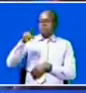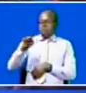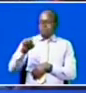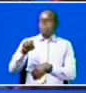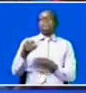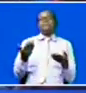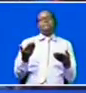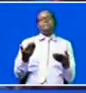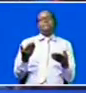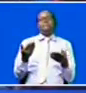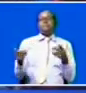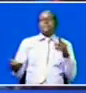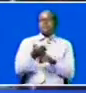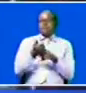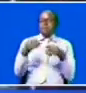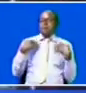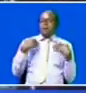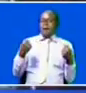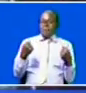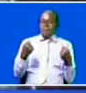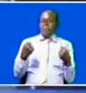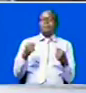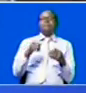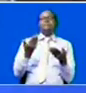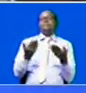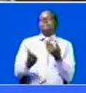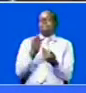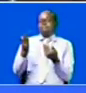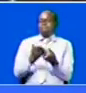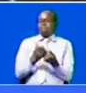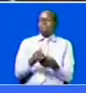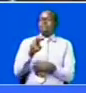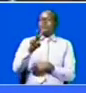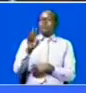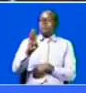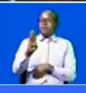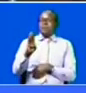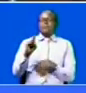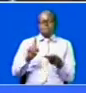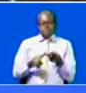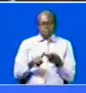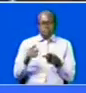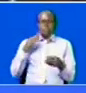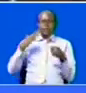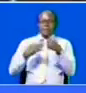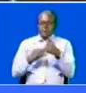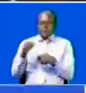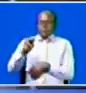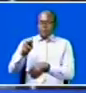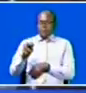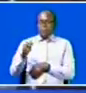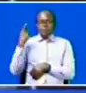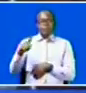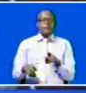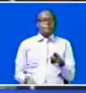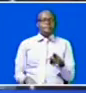Towards realizing universal health care. I have allocated 2 billion to free primary health care, 800 million